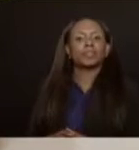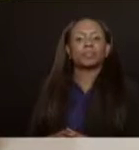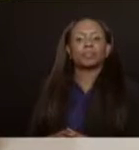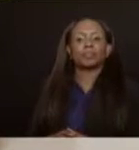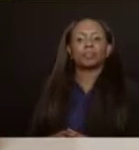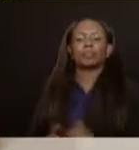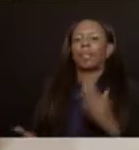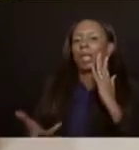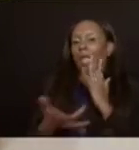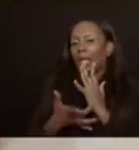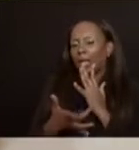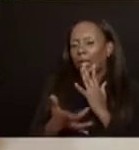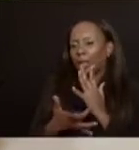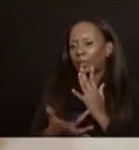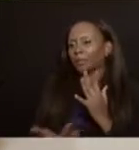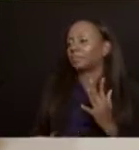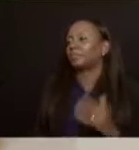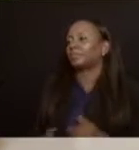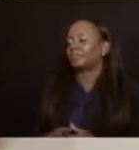not be easily